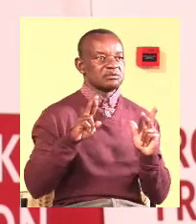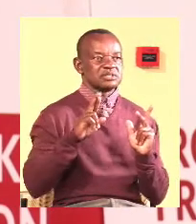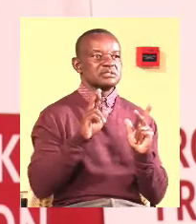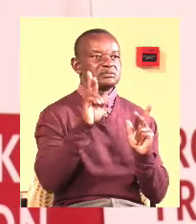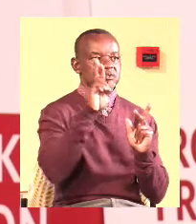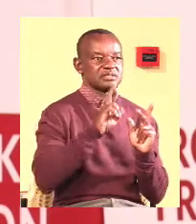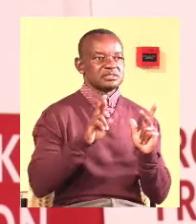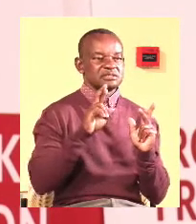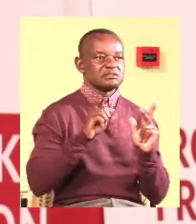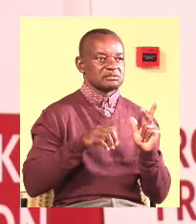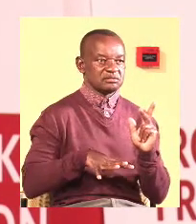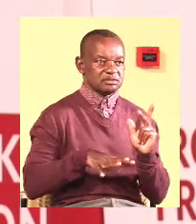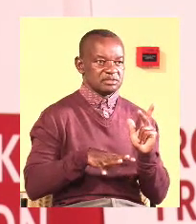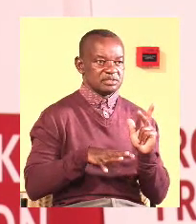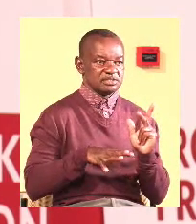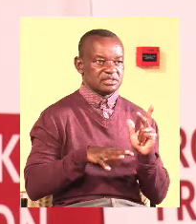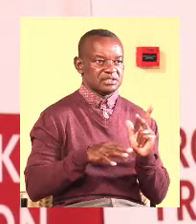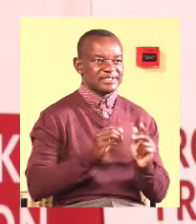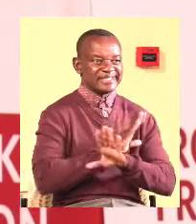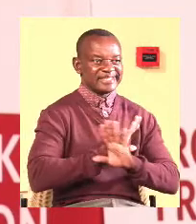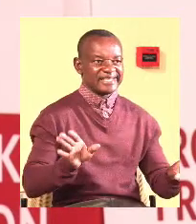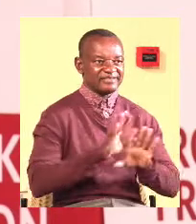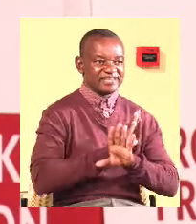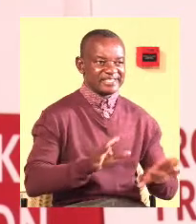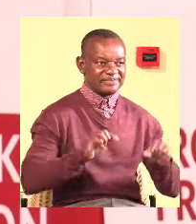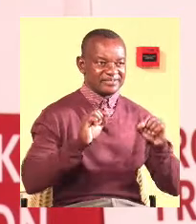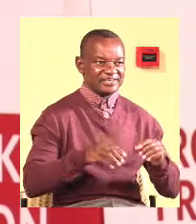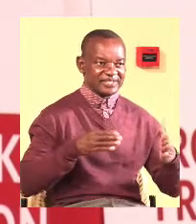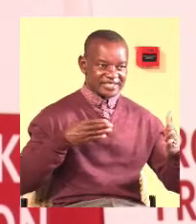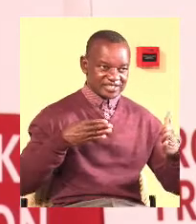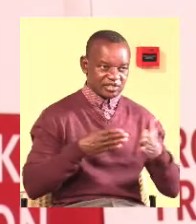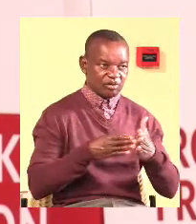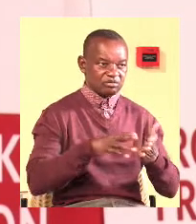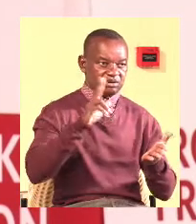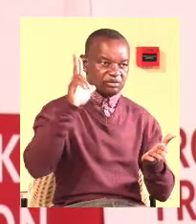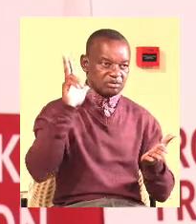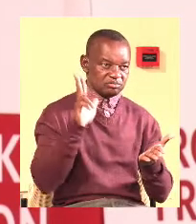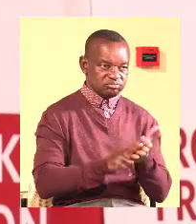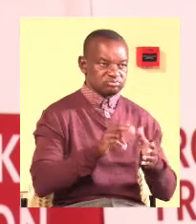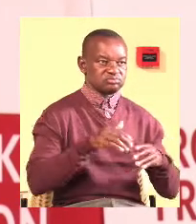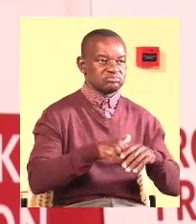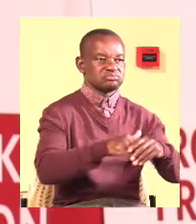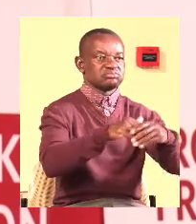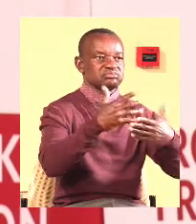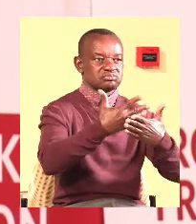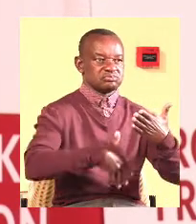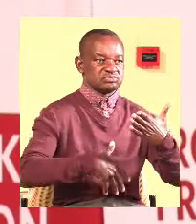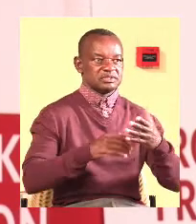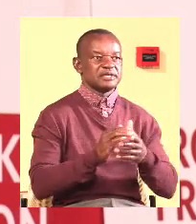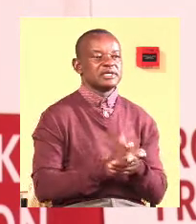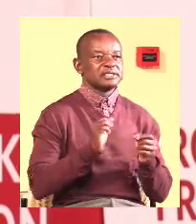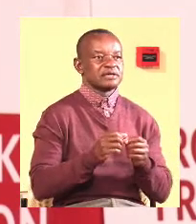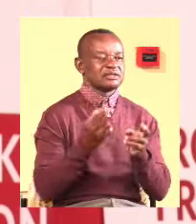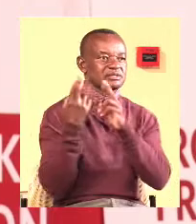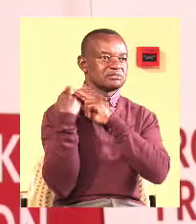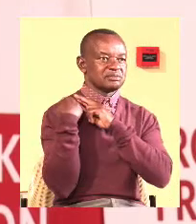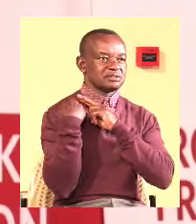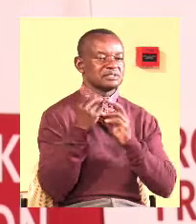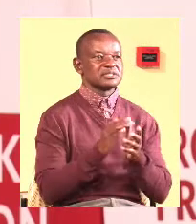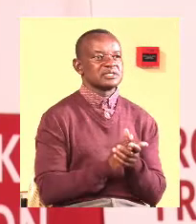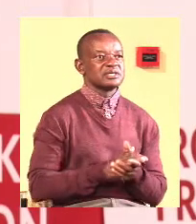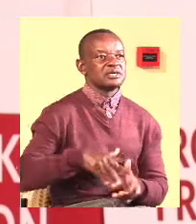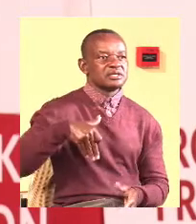issuing travel permits. They are now being issued by NAMPO regional commanders and